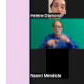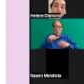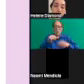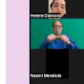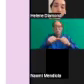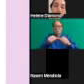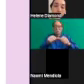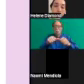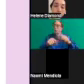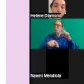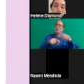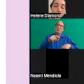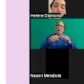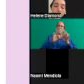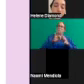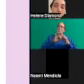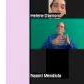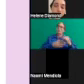good ongoing discussion as we